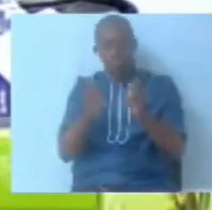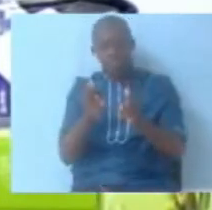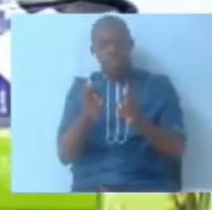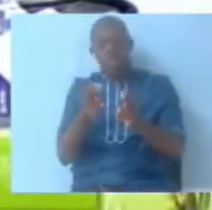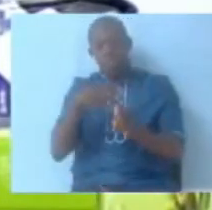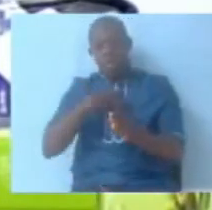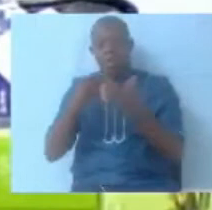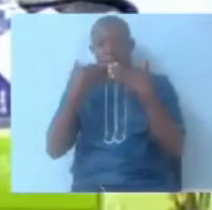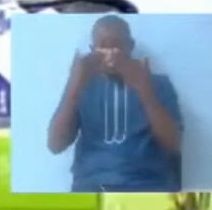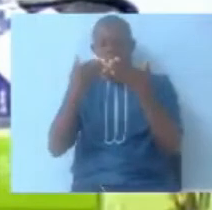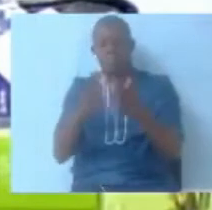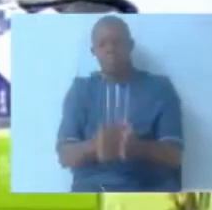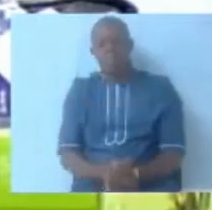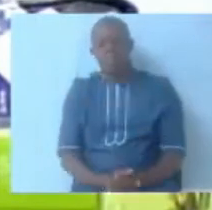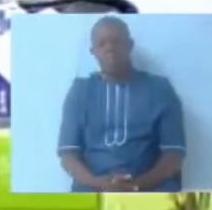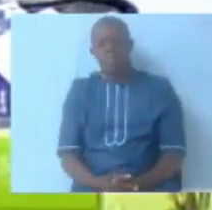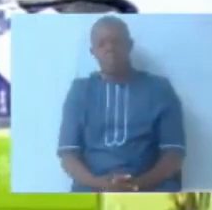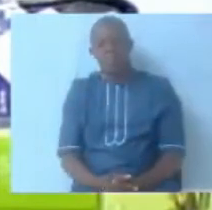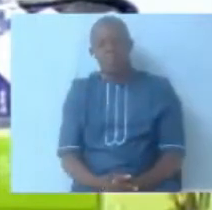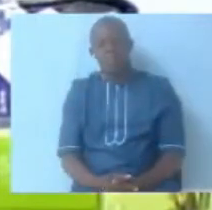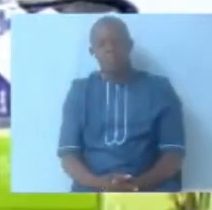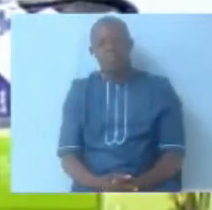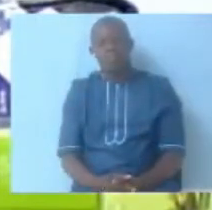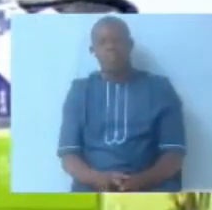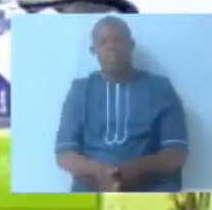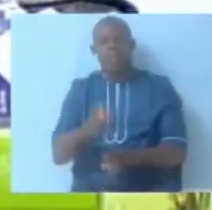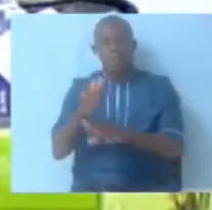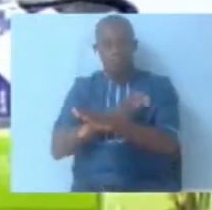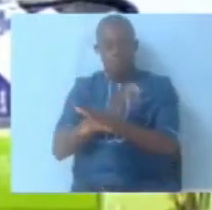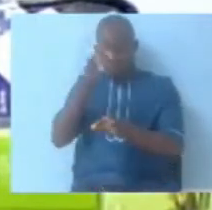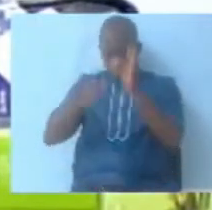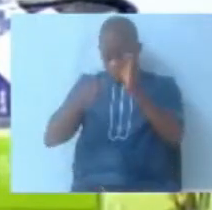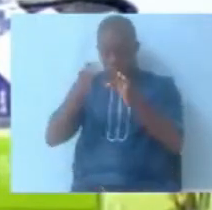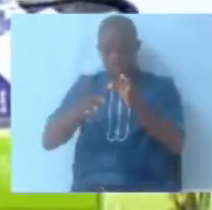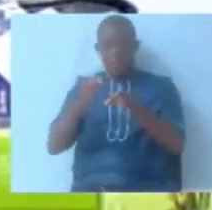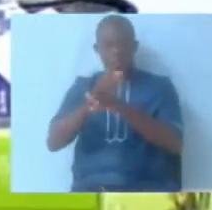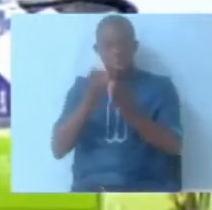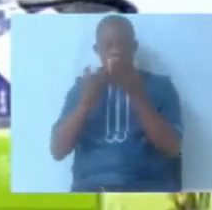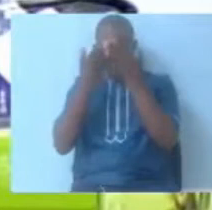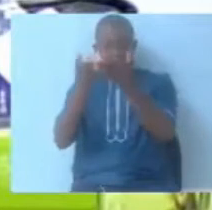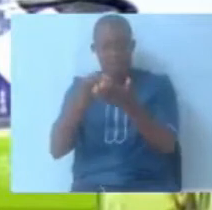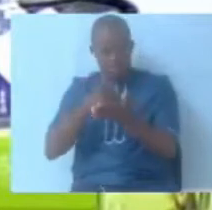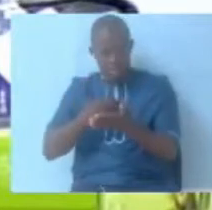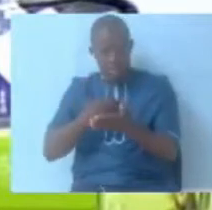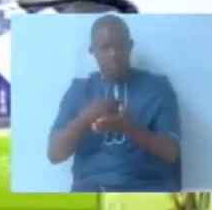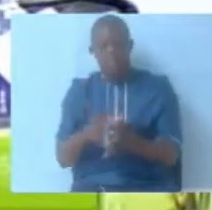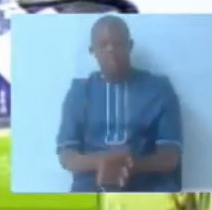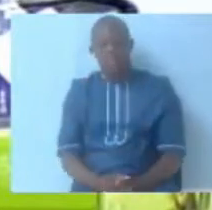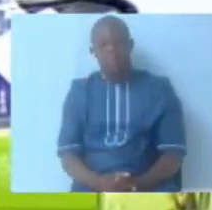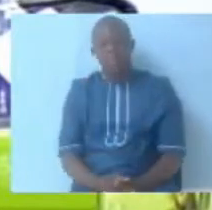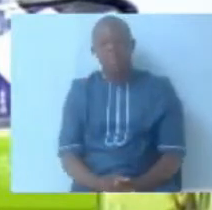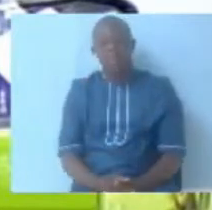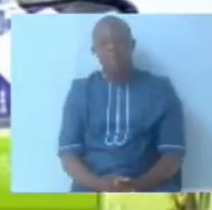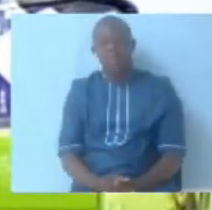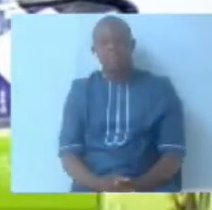jankulu lanya wotembo. Please go ahead. Before the case file was assigned to me, there was a lot of battle between